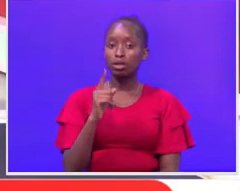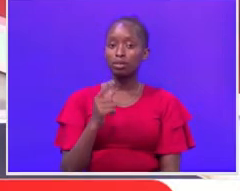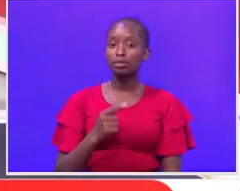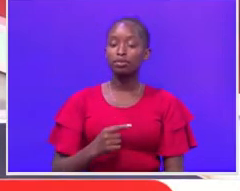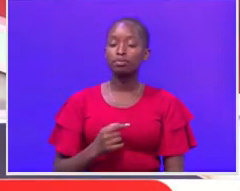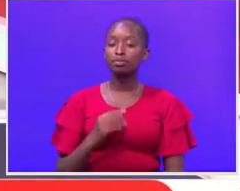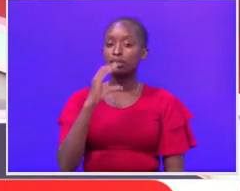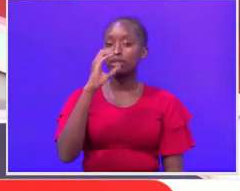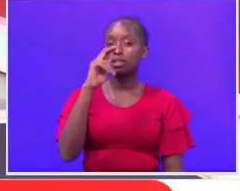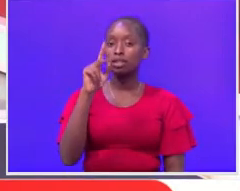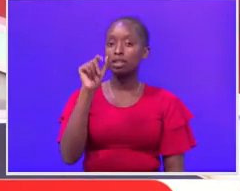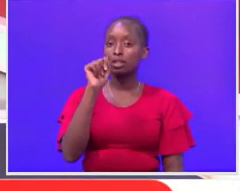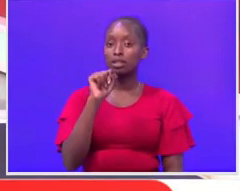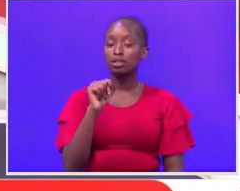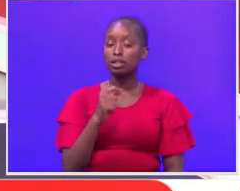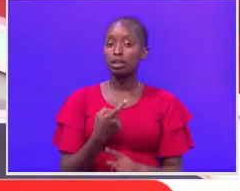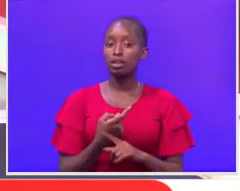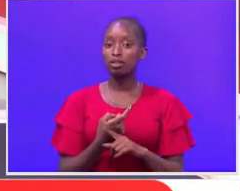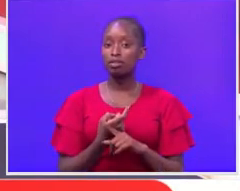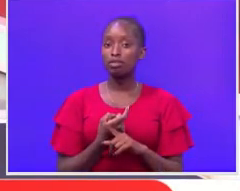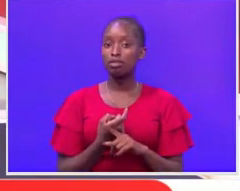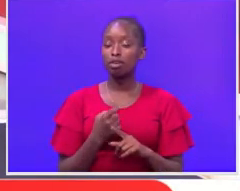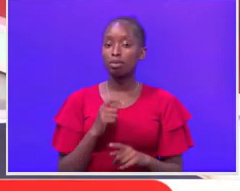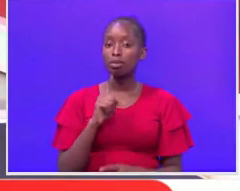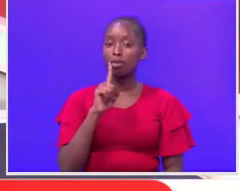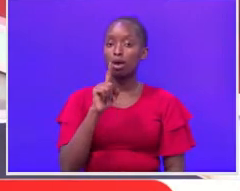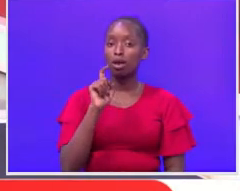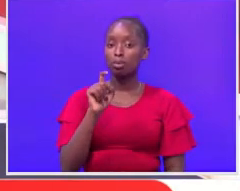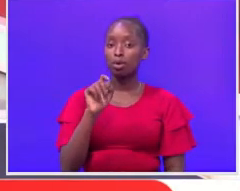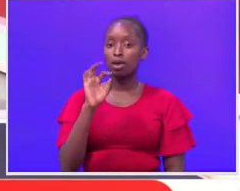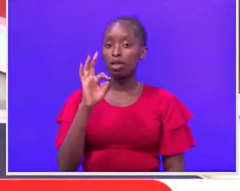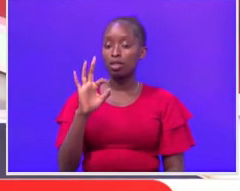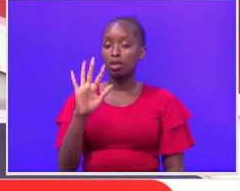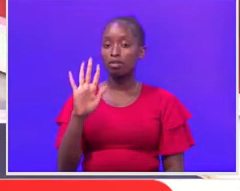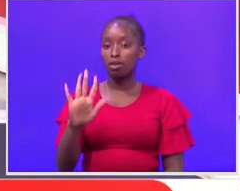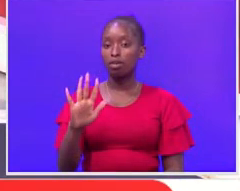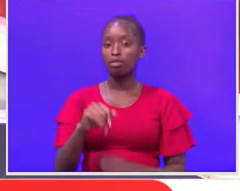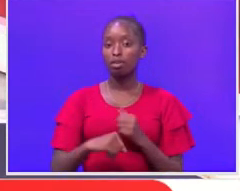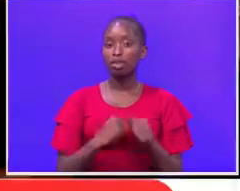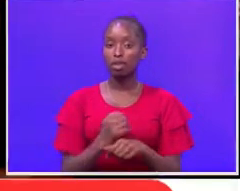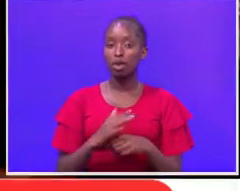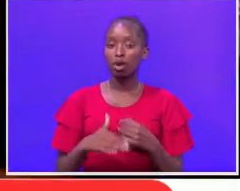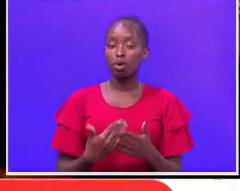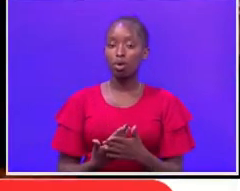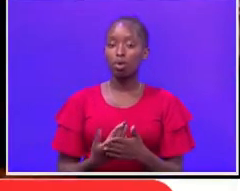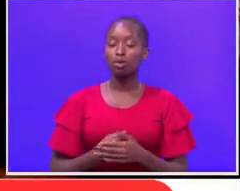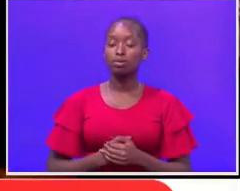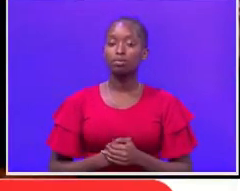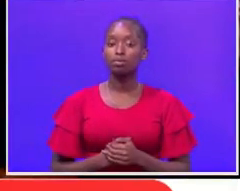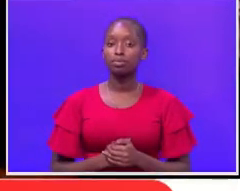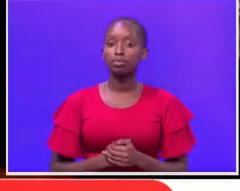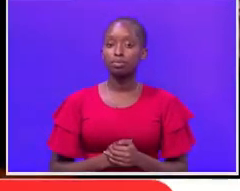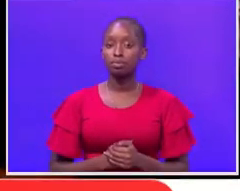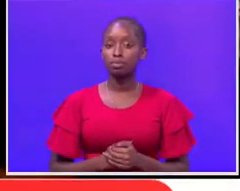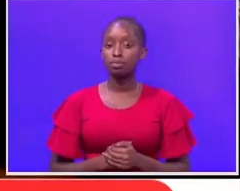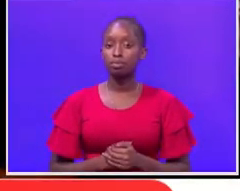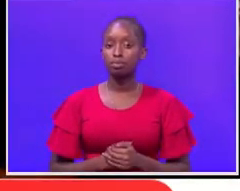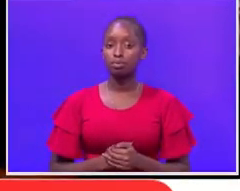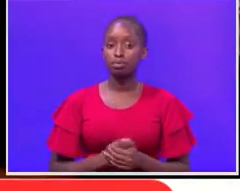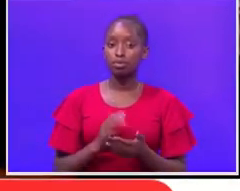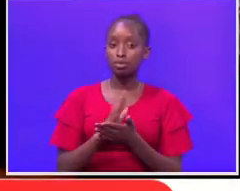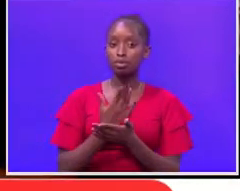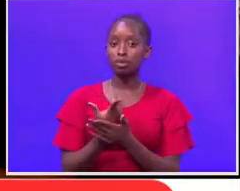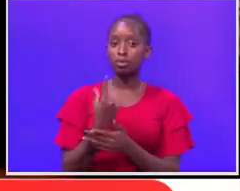1 shillings and 55 cents, up from Kenya shillings 1.35 year on year. With a dividend share of a shilling